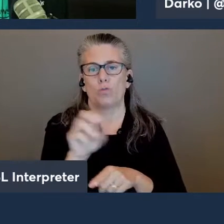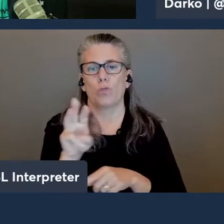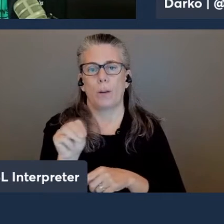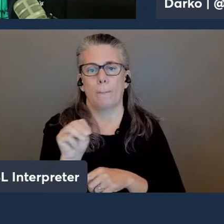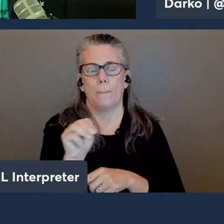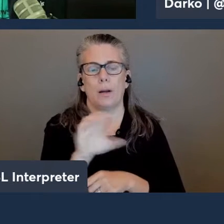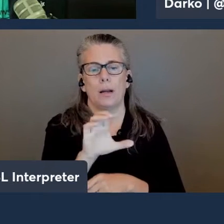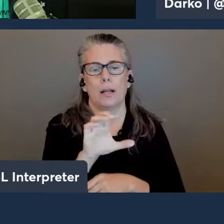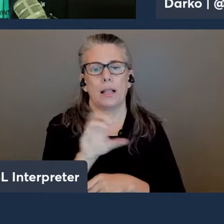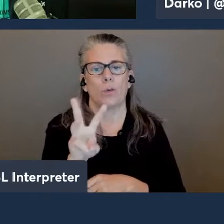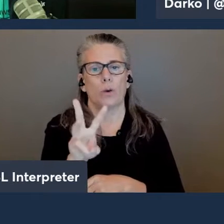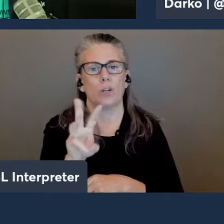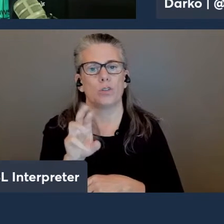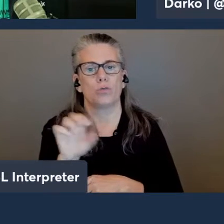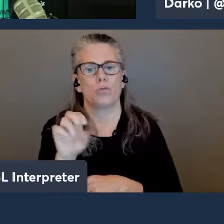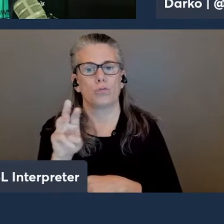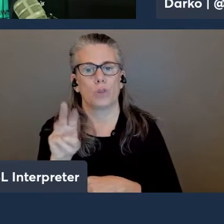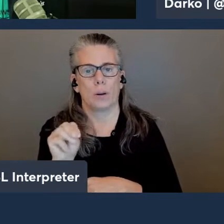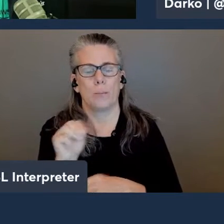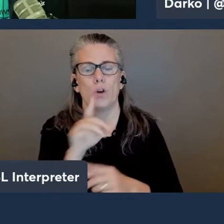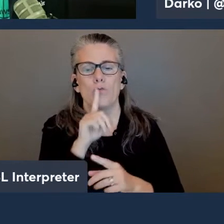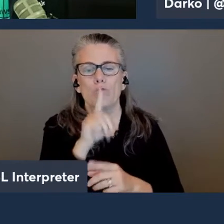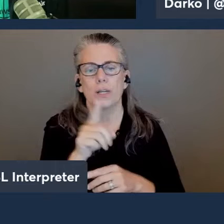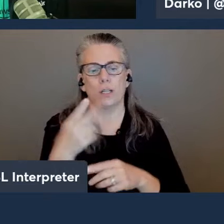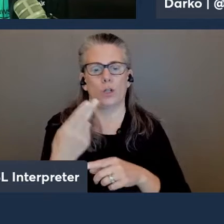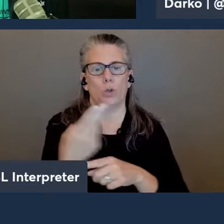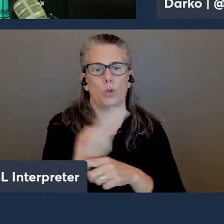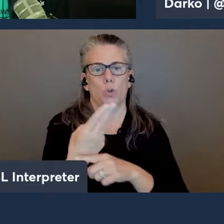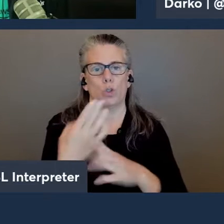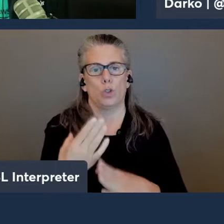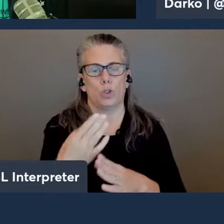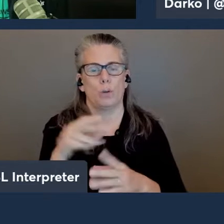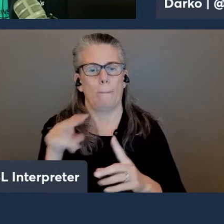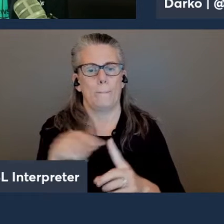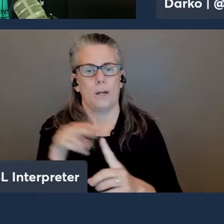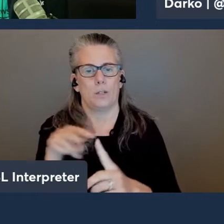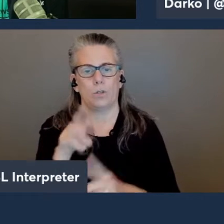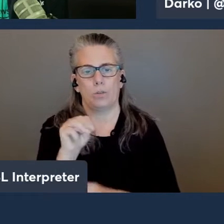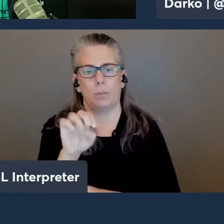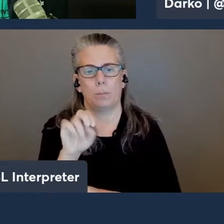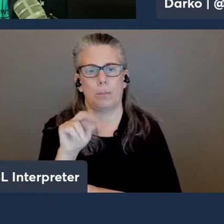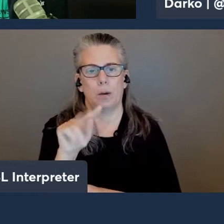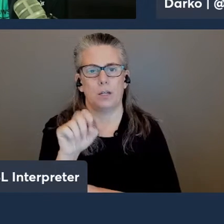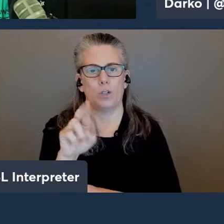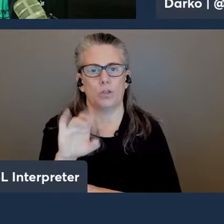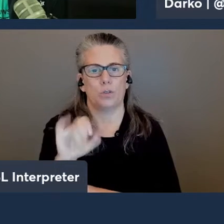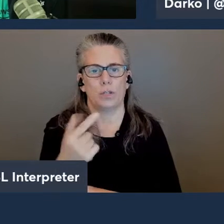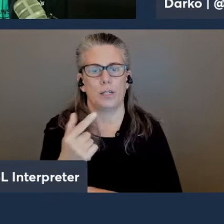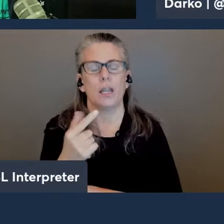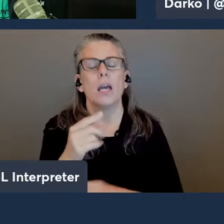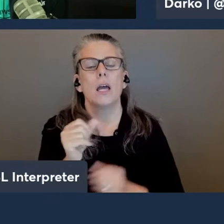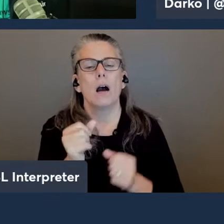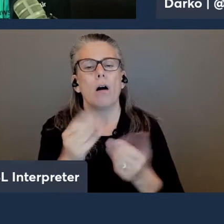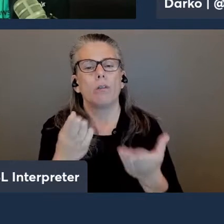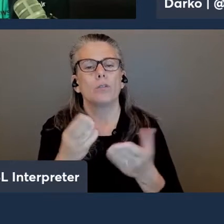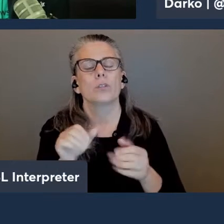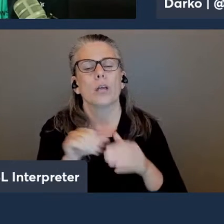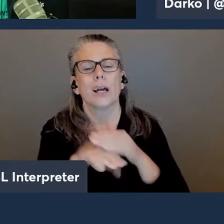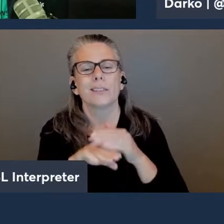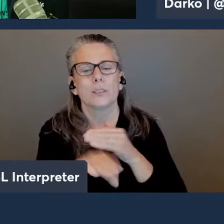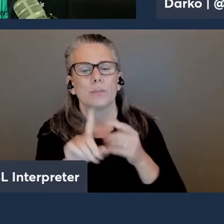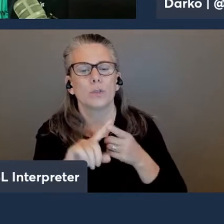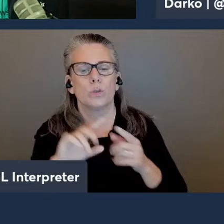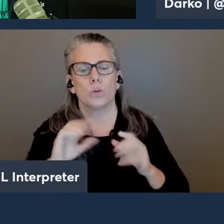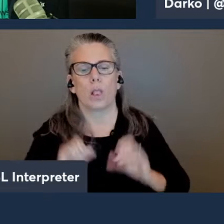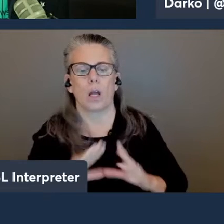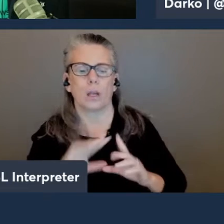we're adding. It's a real user monitoring capability. It gives you visibility into your application's client-side performance,